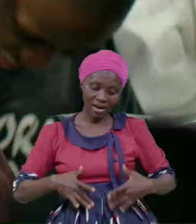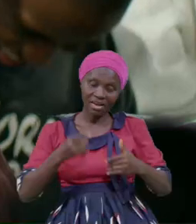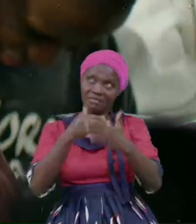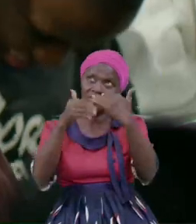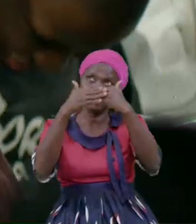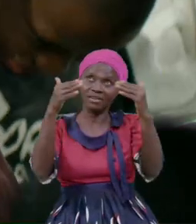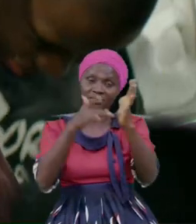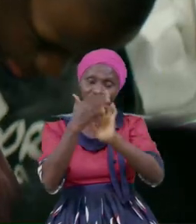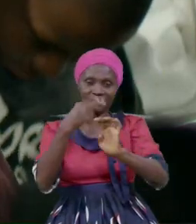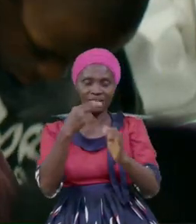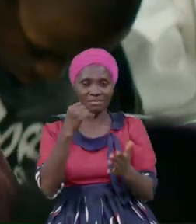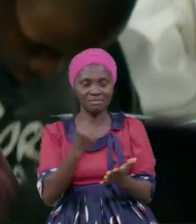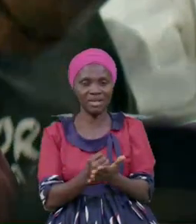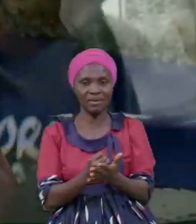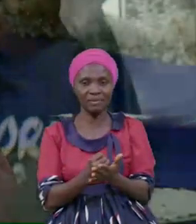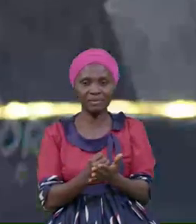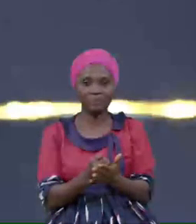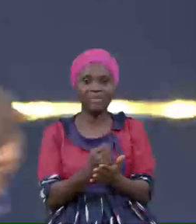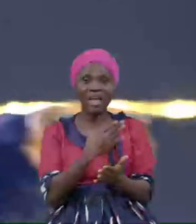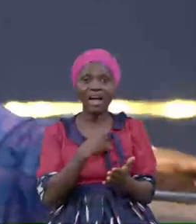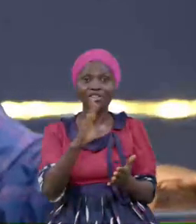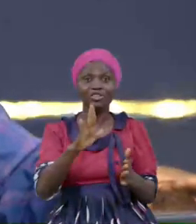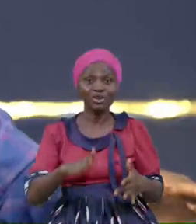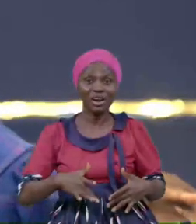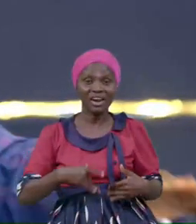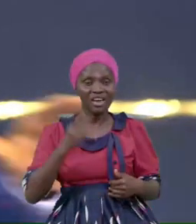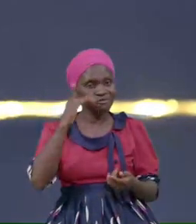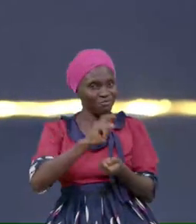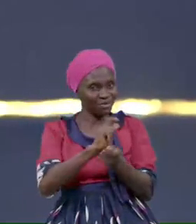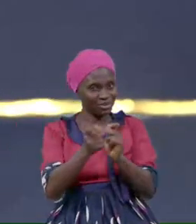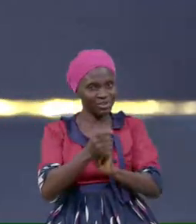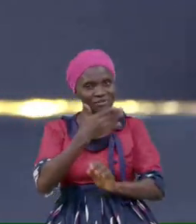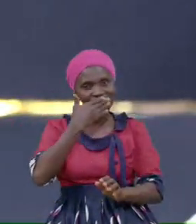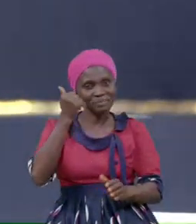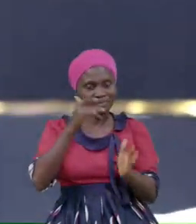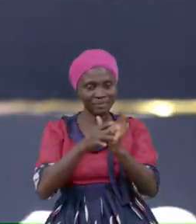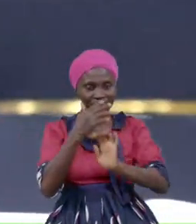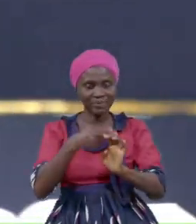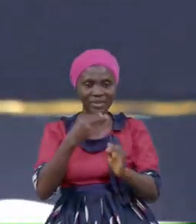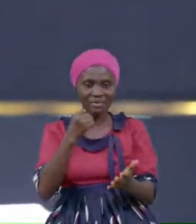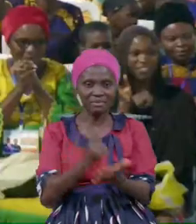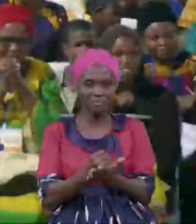your life will turn around for the better. Amen.